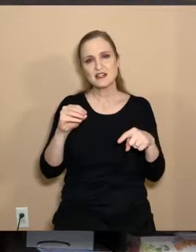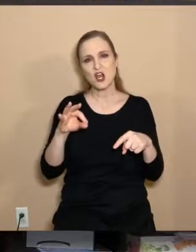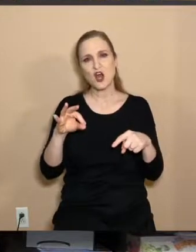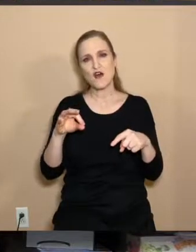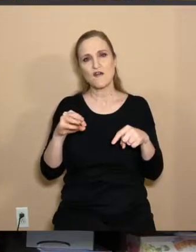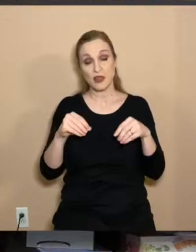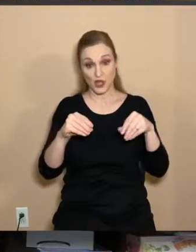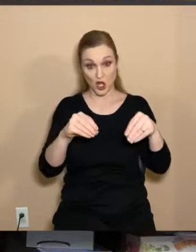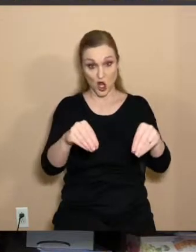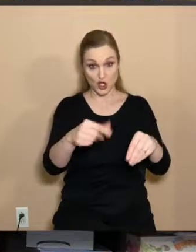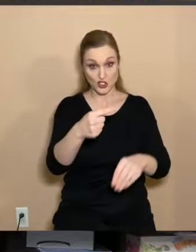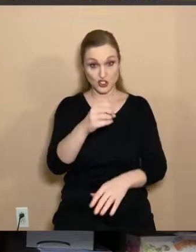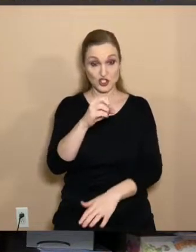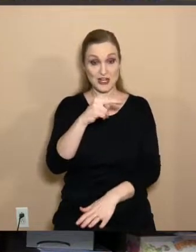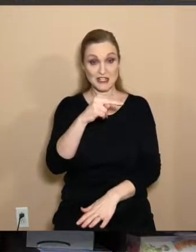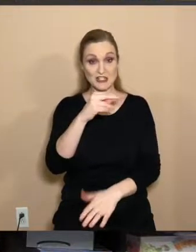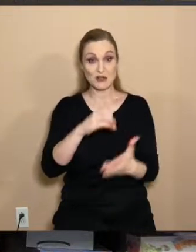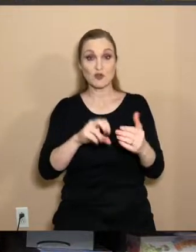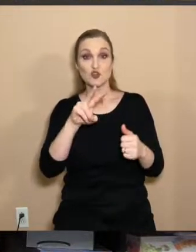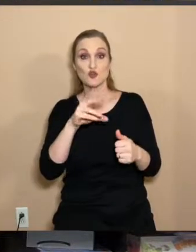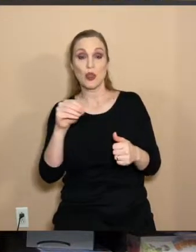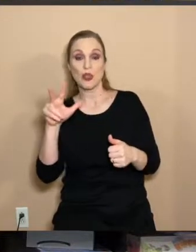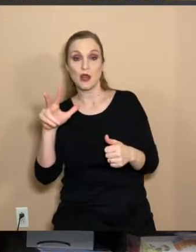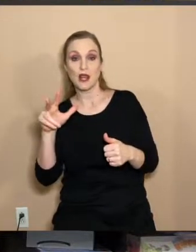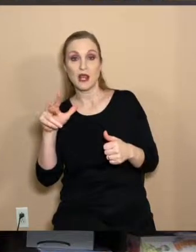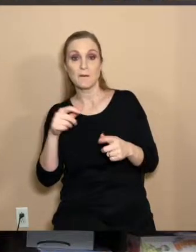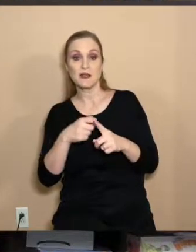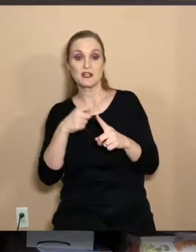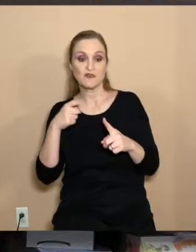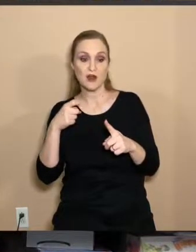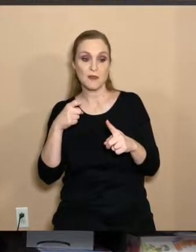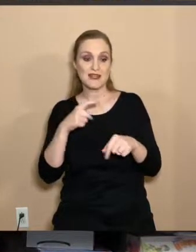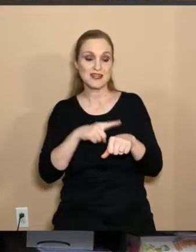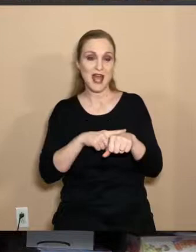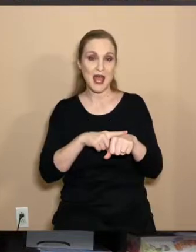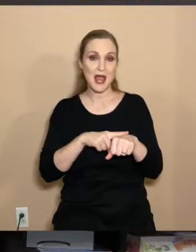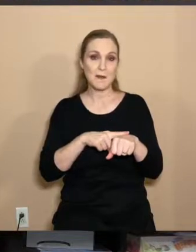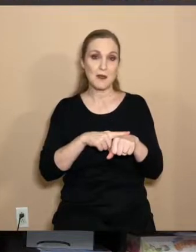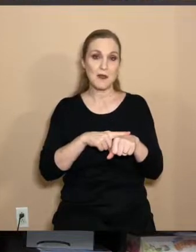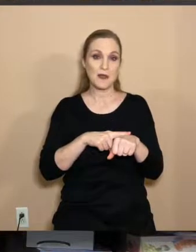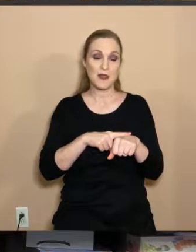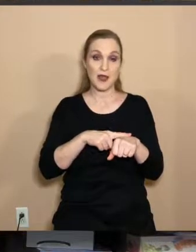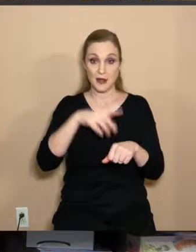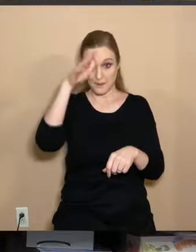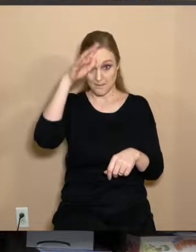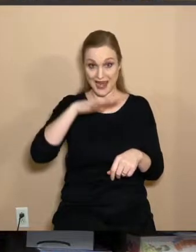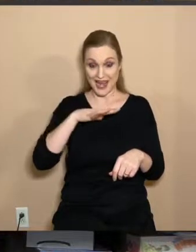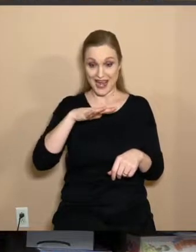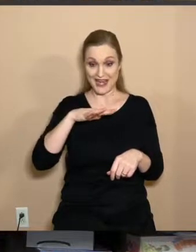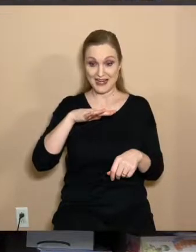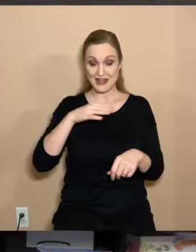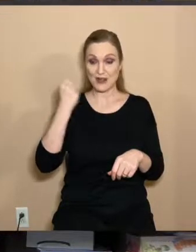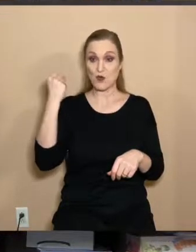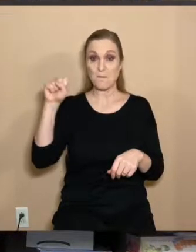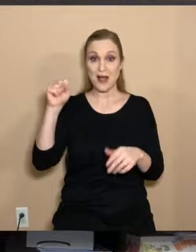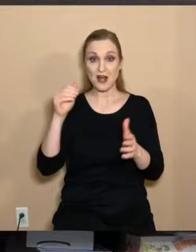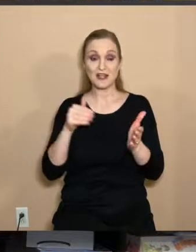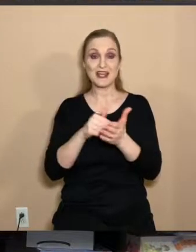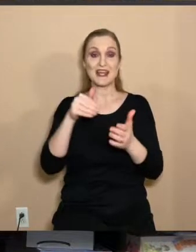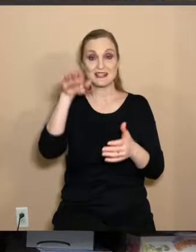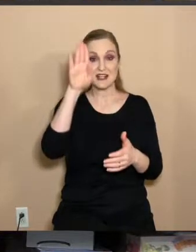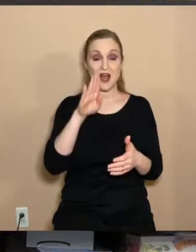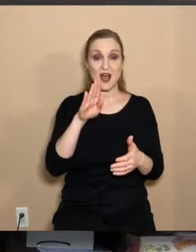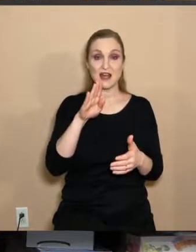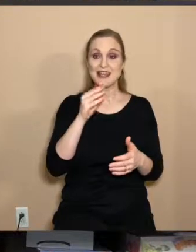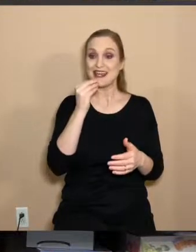back in Genesis 2 and 3, because from the point in which mankind disobeyed God by taking of the fruit of the tree